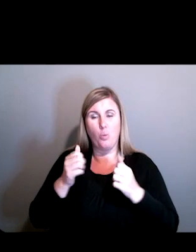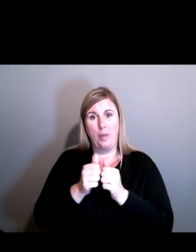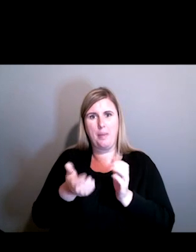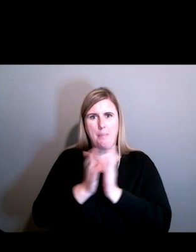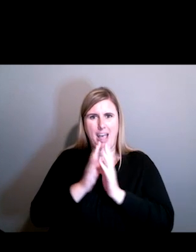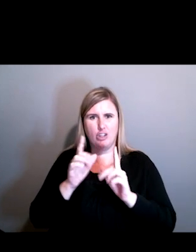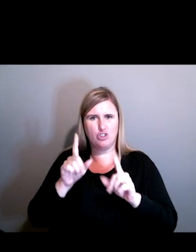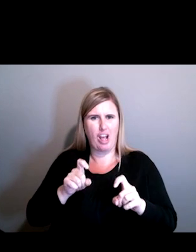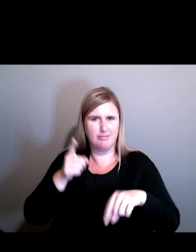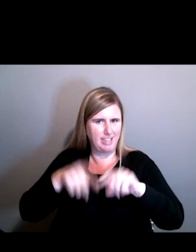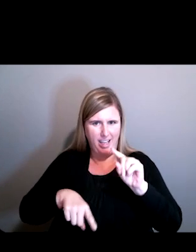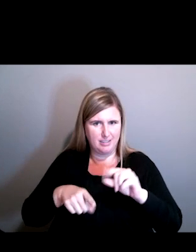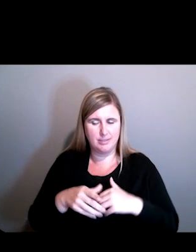So